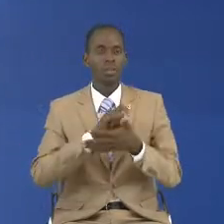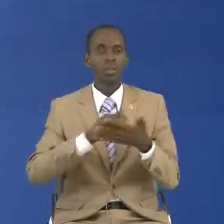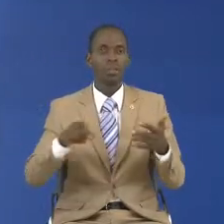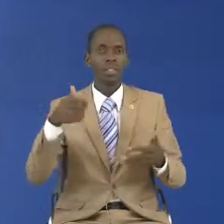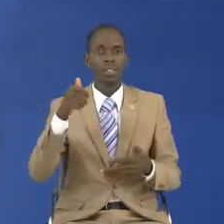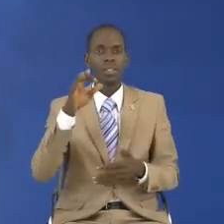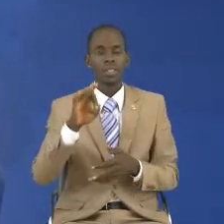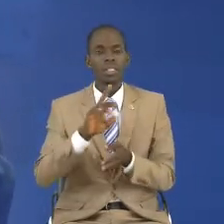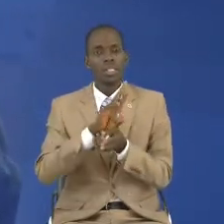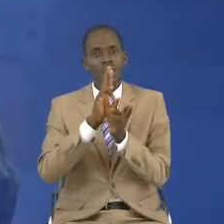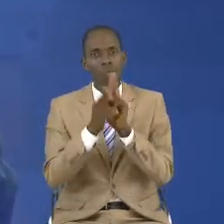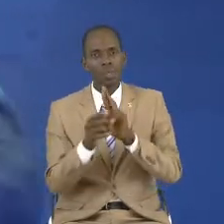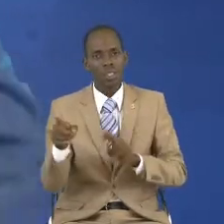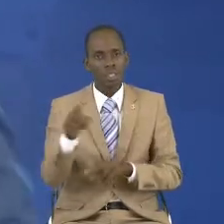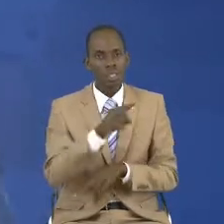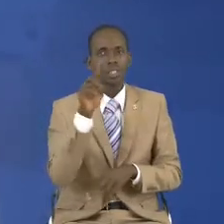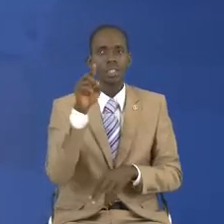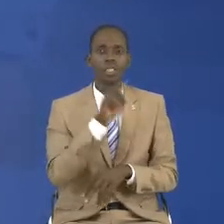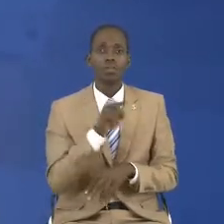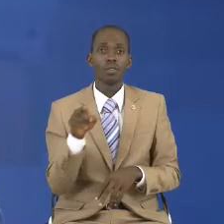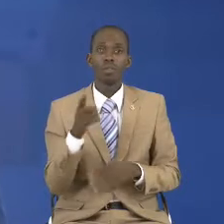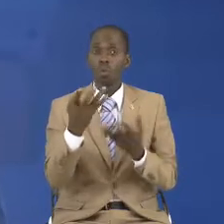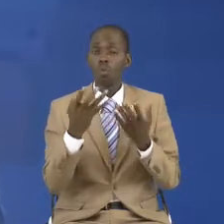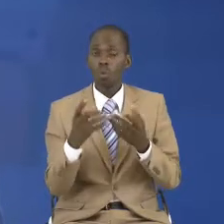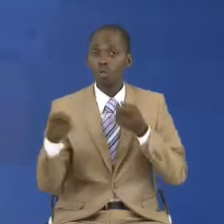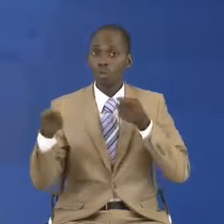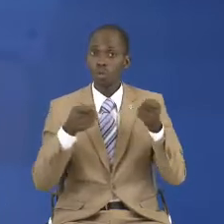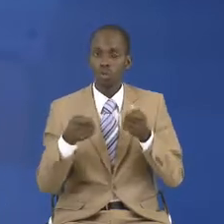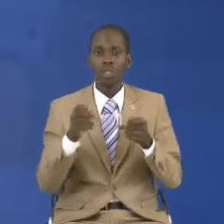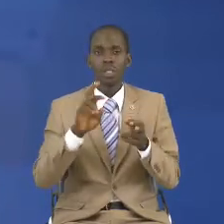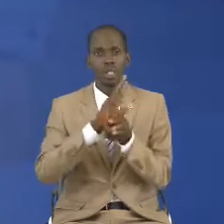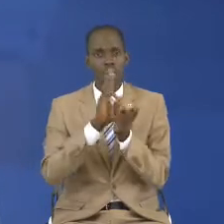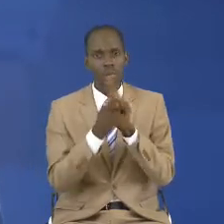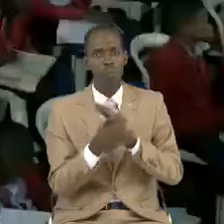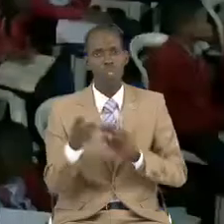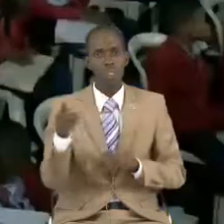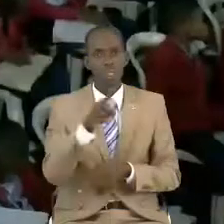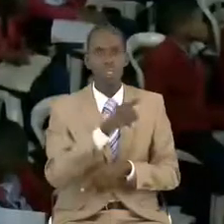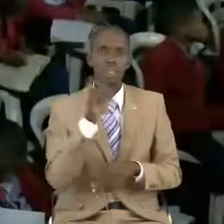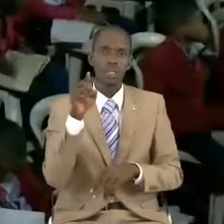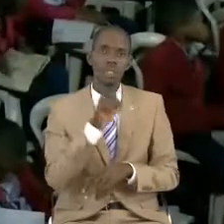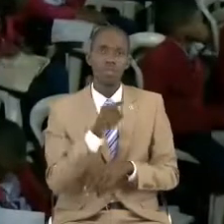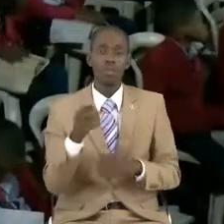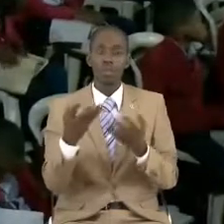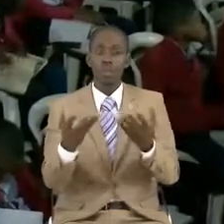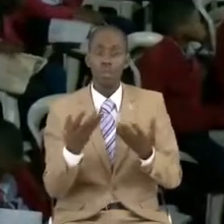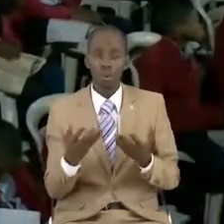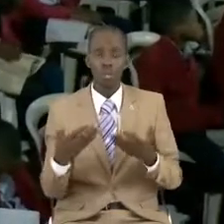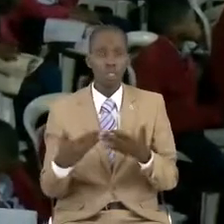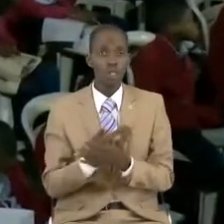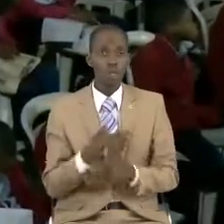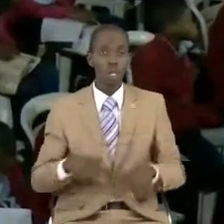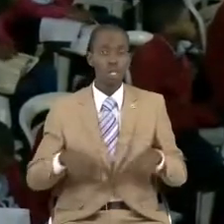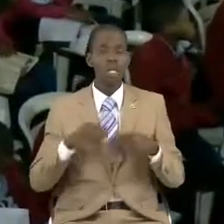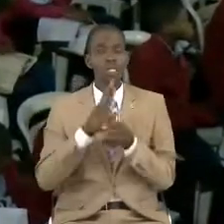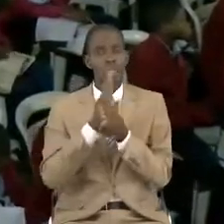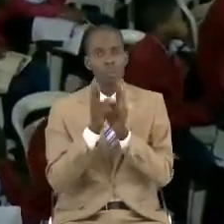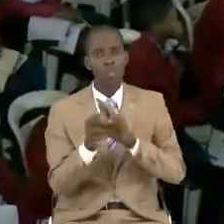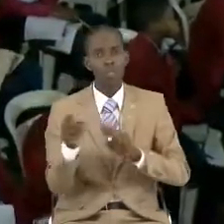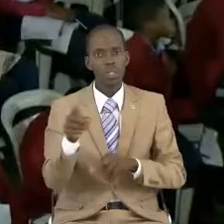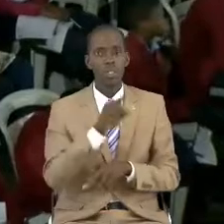therefore you want dominion repent she therefore you want a new life repent